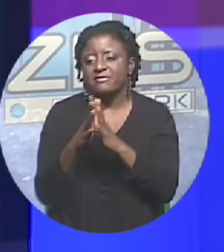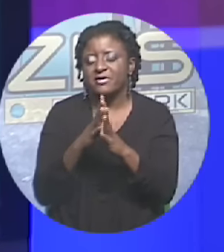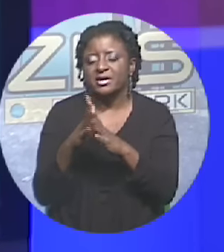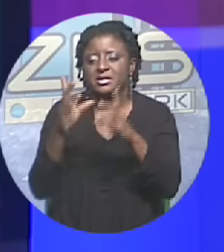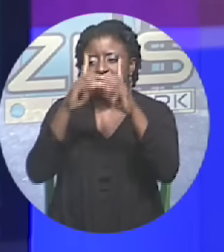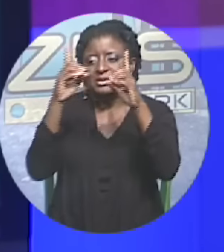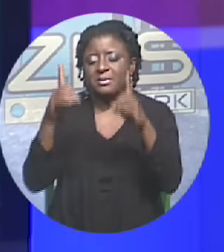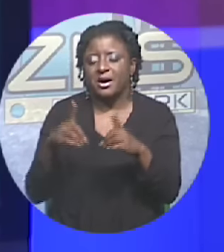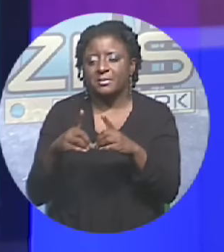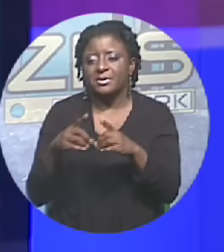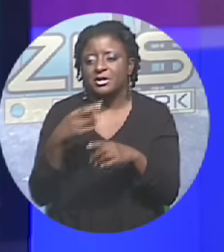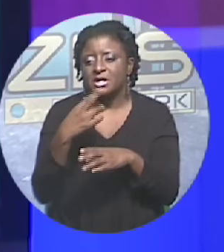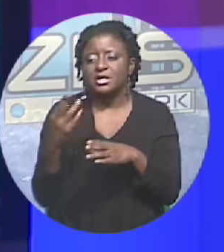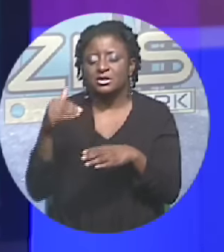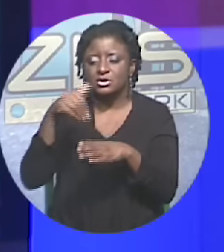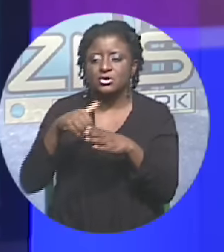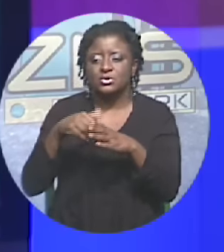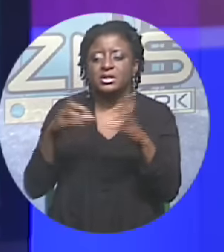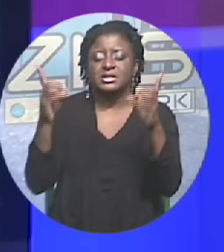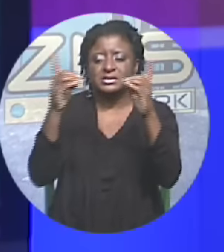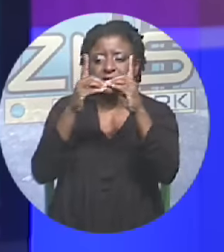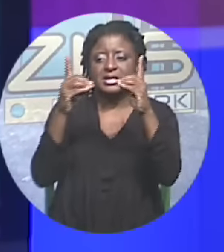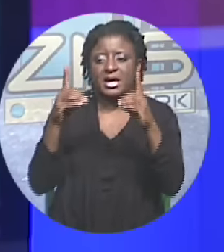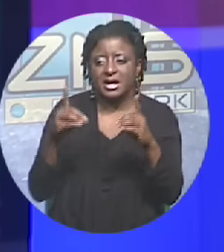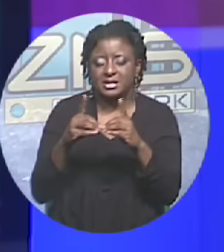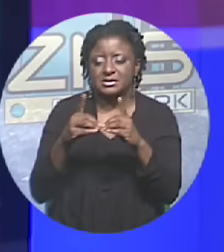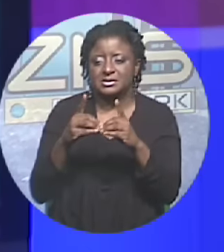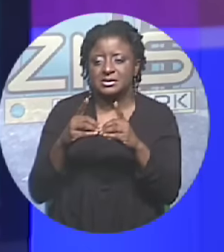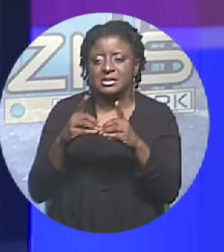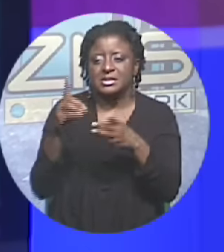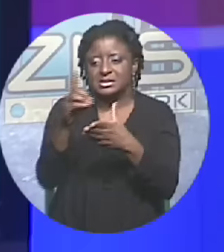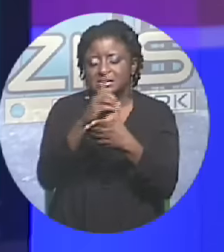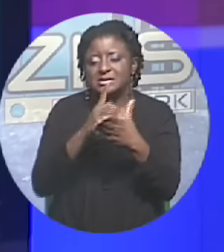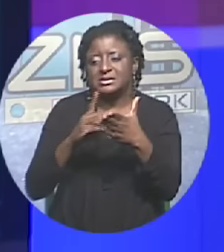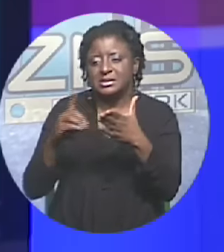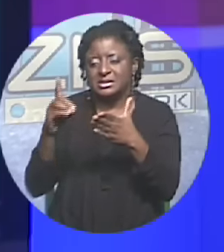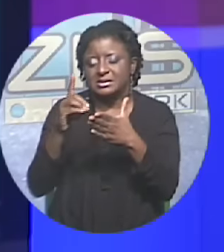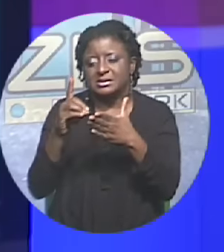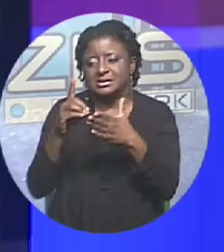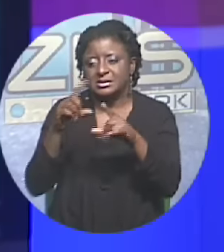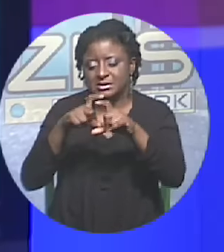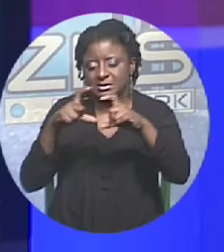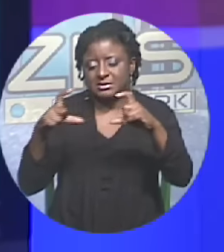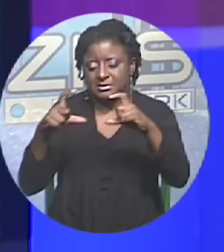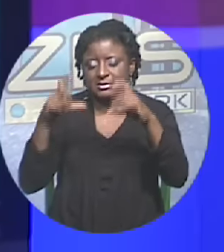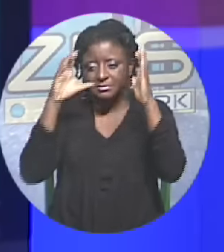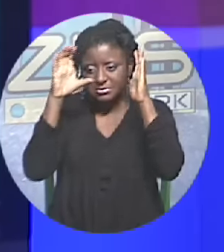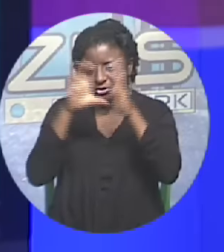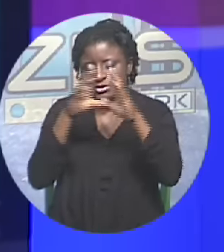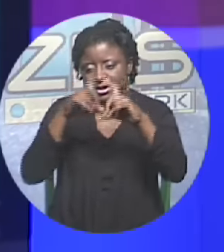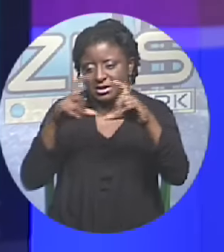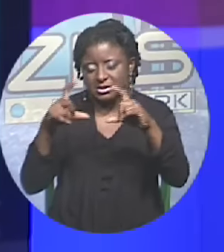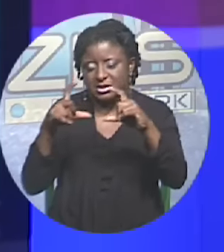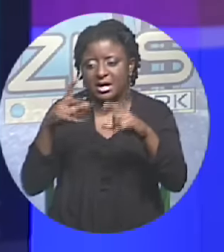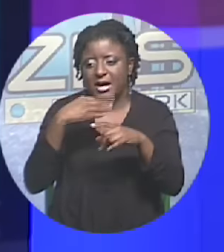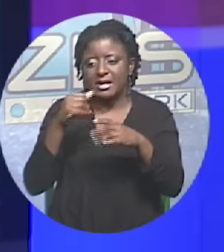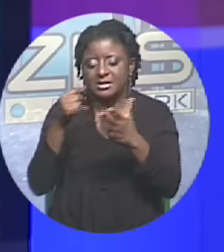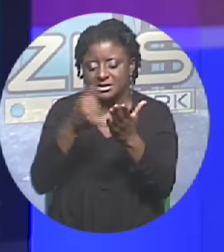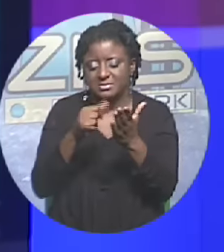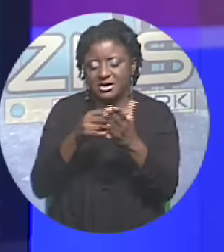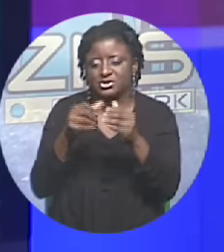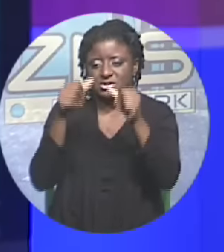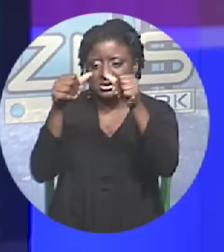that resources including decals, disc and inspection stickers were not accounted for between January 2012 and March